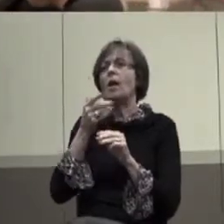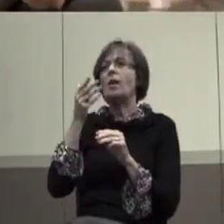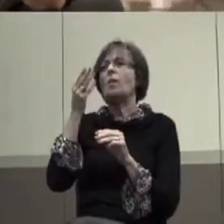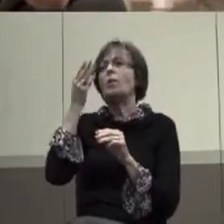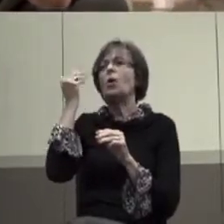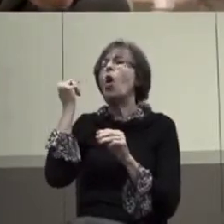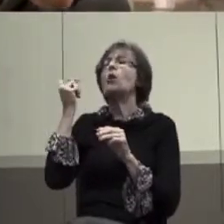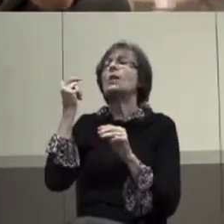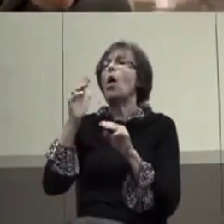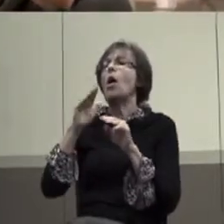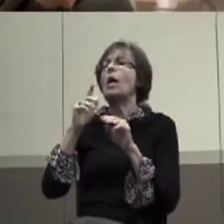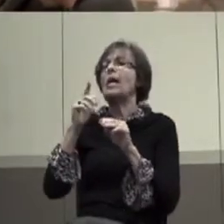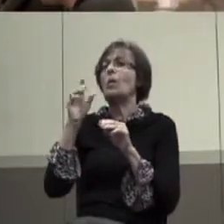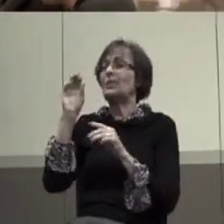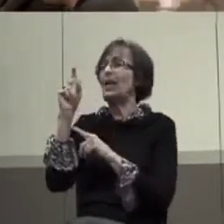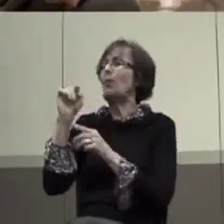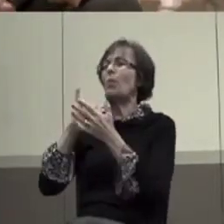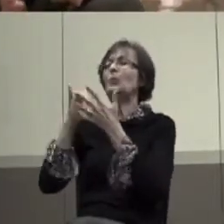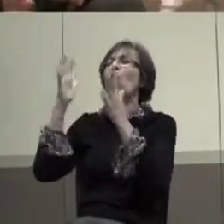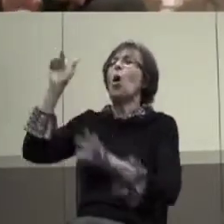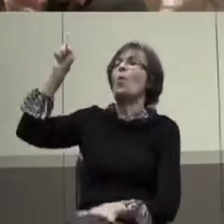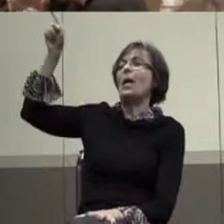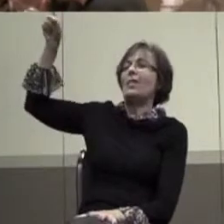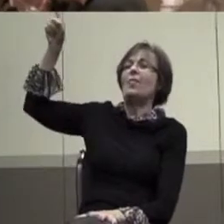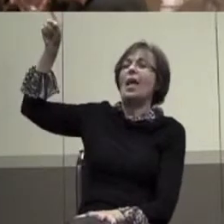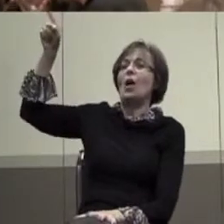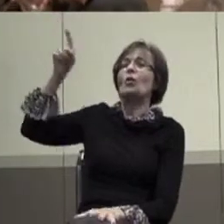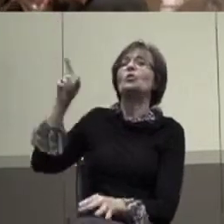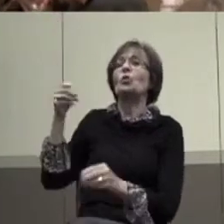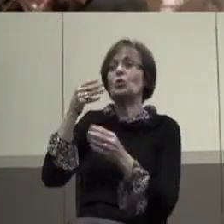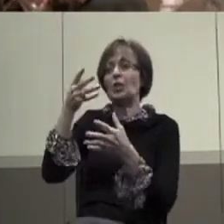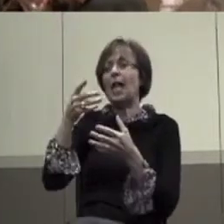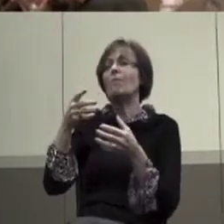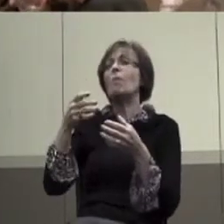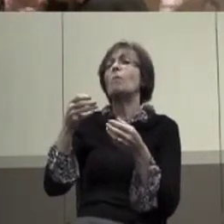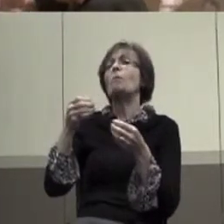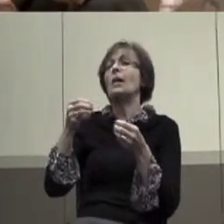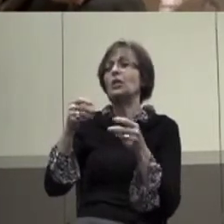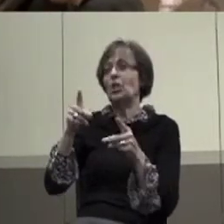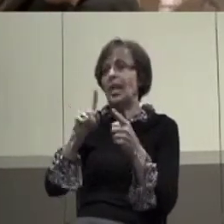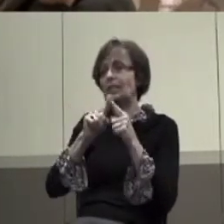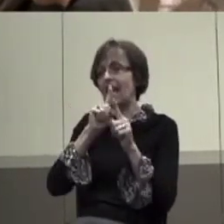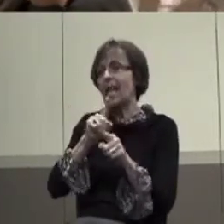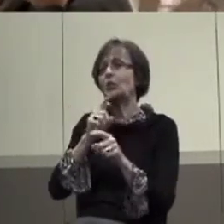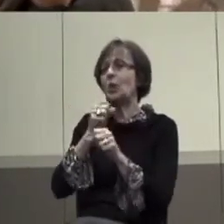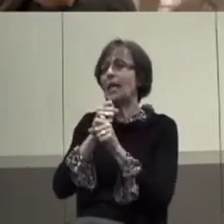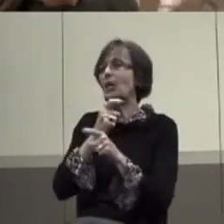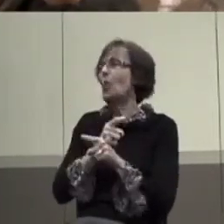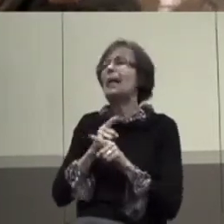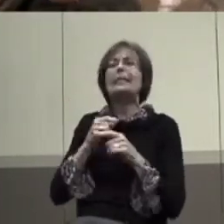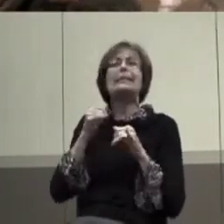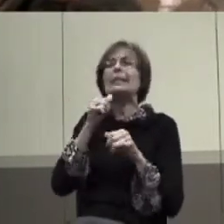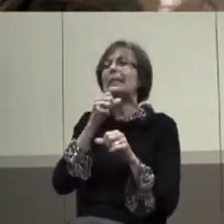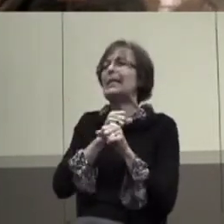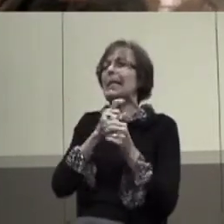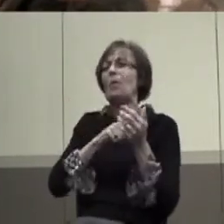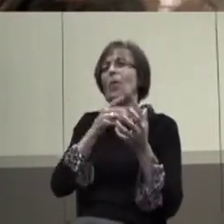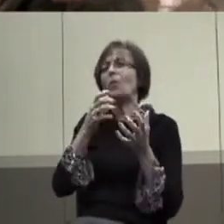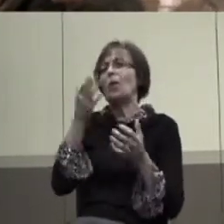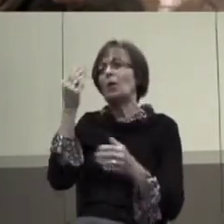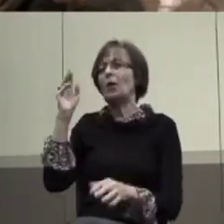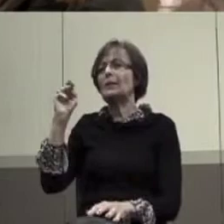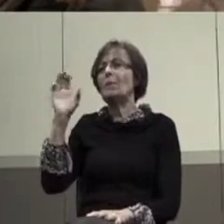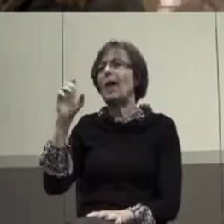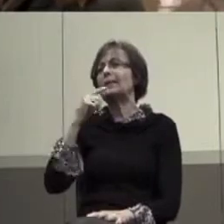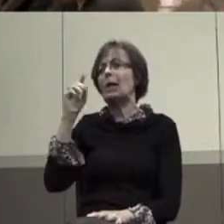it was October, and it was already up there. So even though she gave him a chance to answer it the correct way, he still didn't get what he wanted because, oh, Matt said it